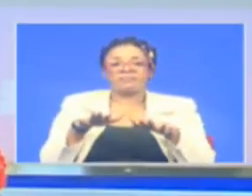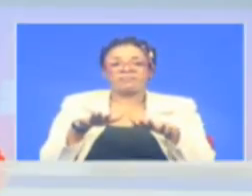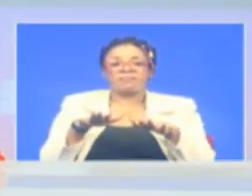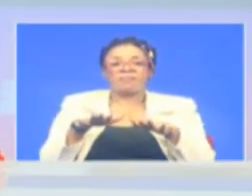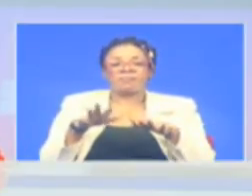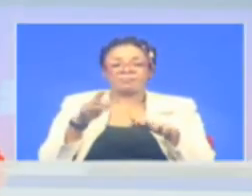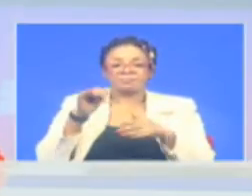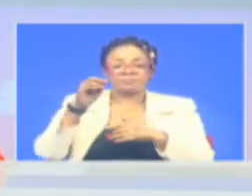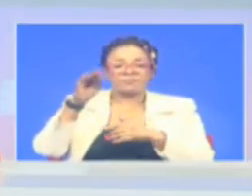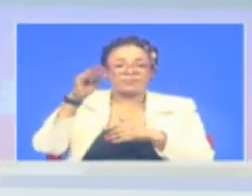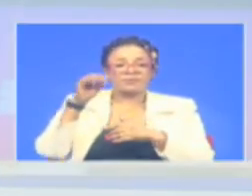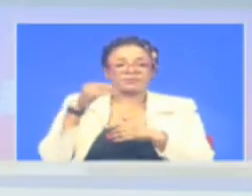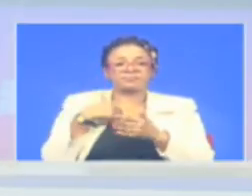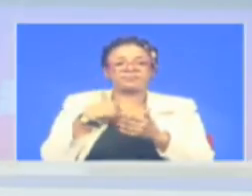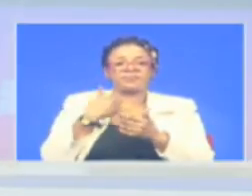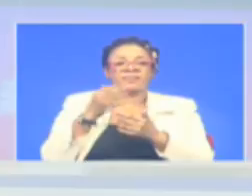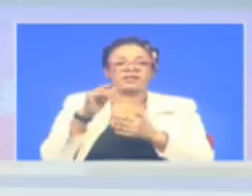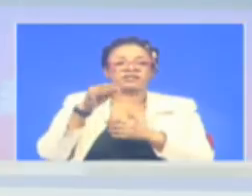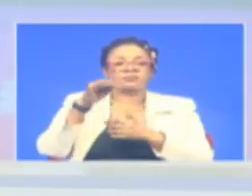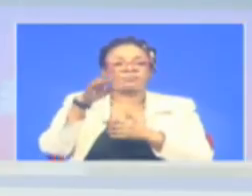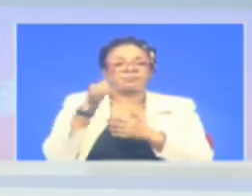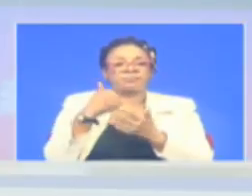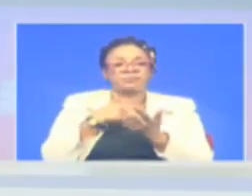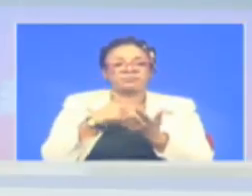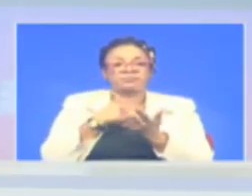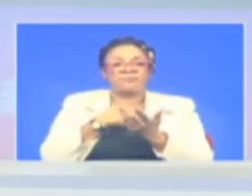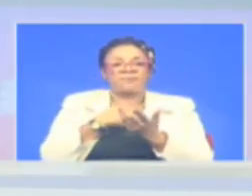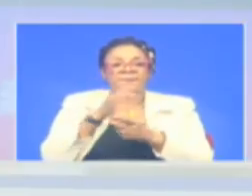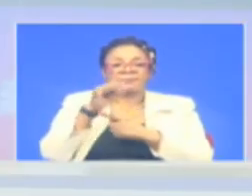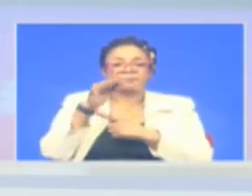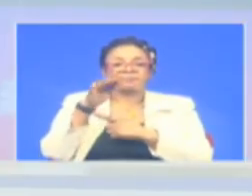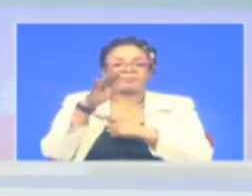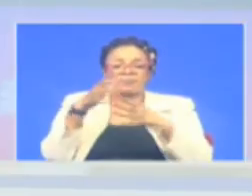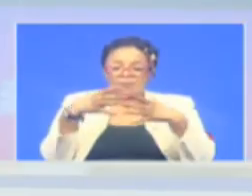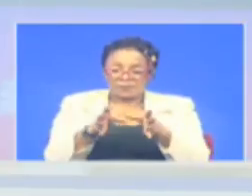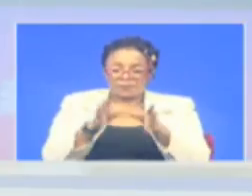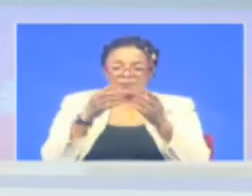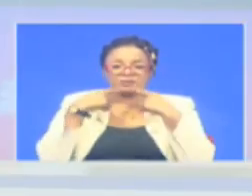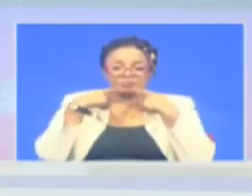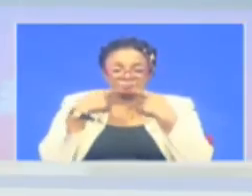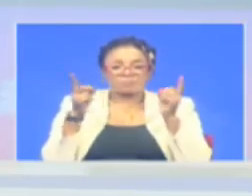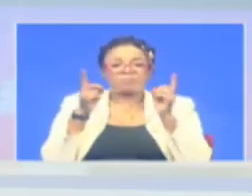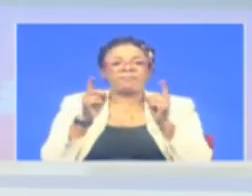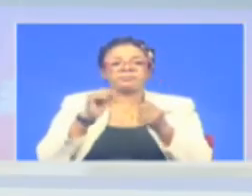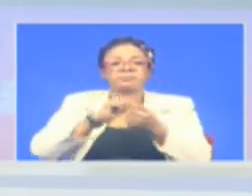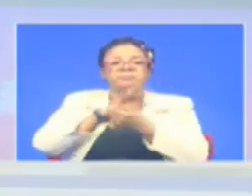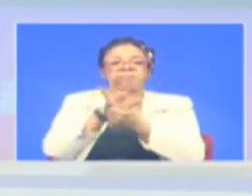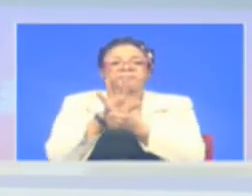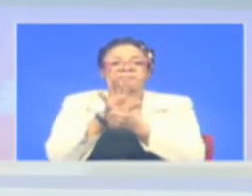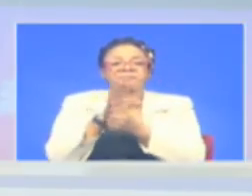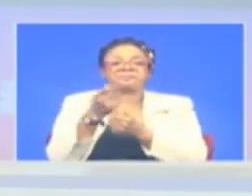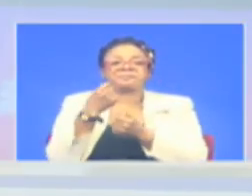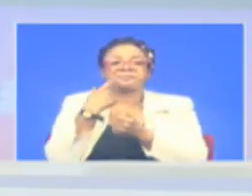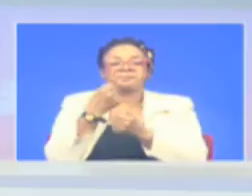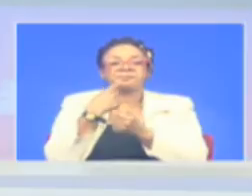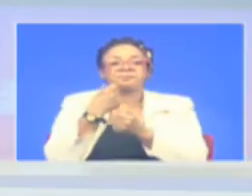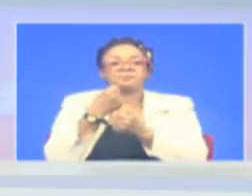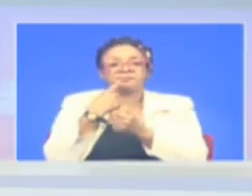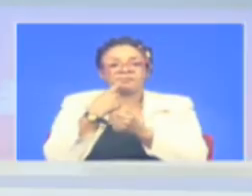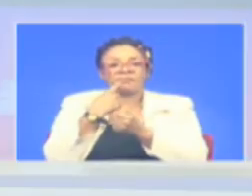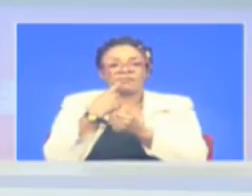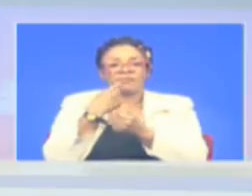giant Pfizer and Germany's BioNTech firm have announced that their coronavirus vaccine is